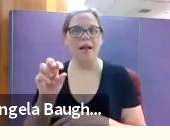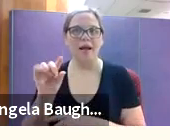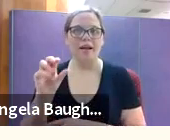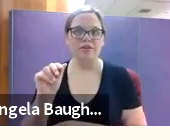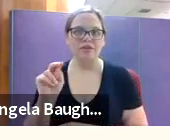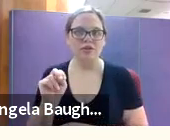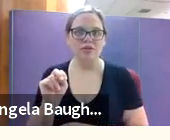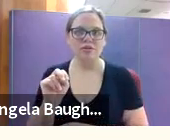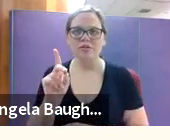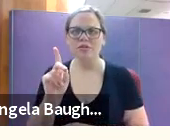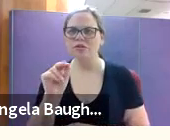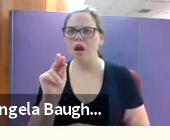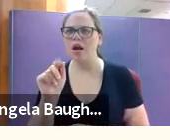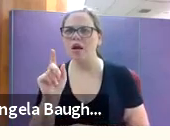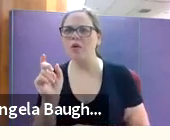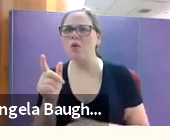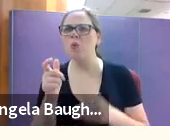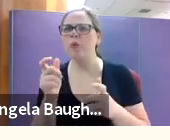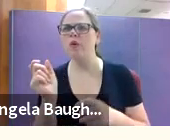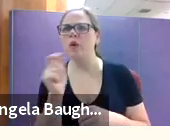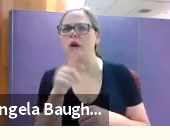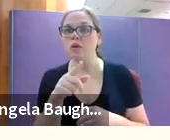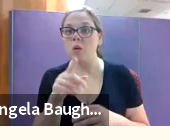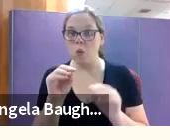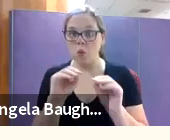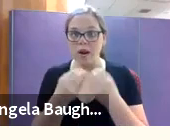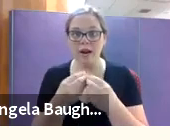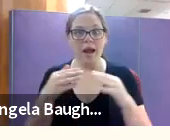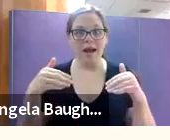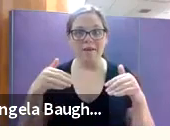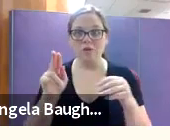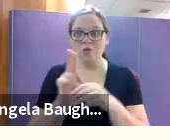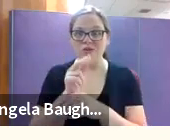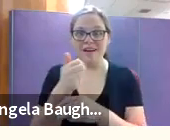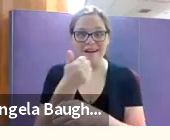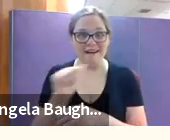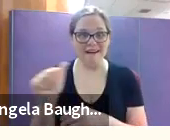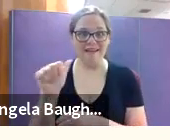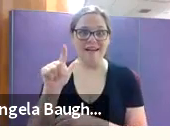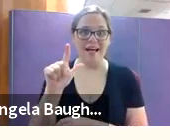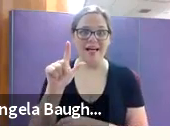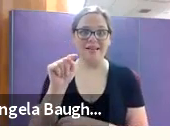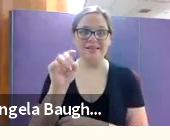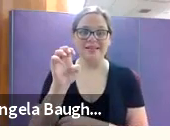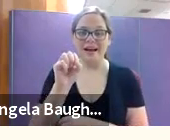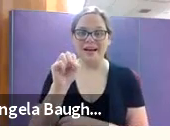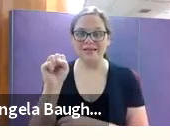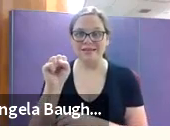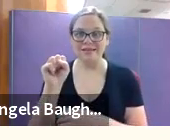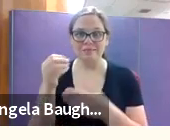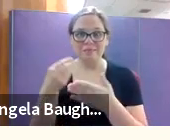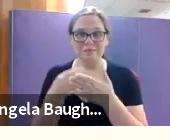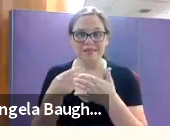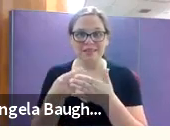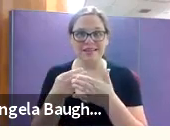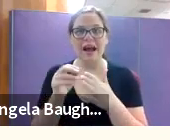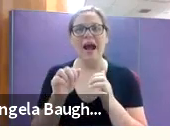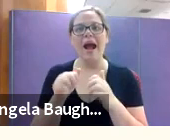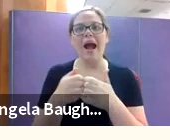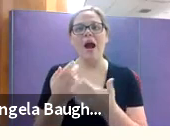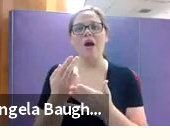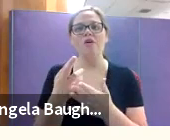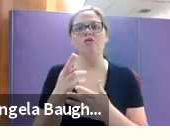Donna, quick question. For organizations that haven't used any of their lettuce or ES dollars, how will that reallocation work